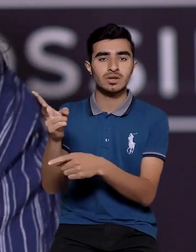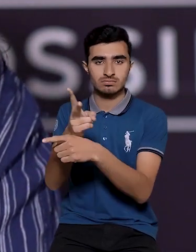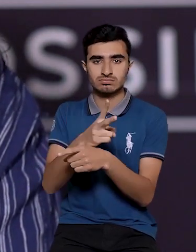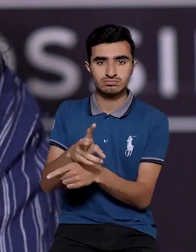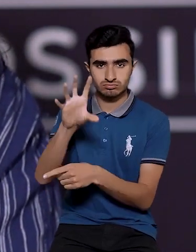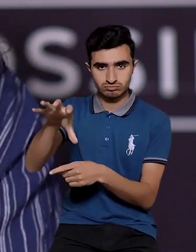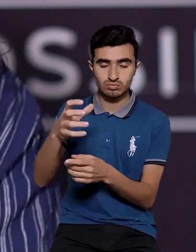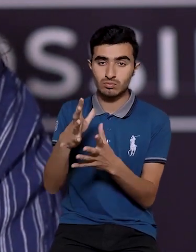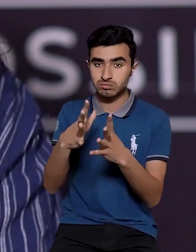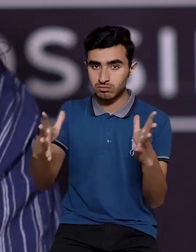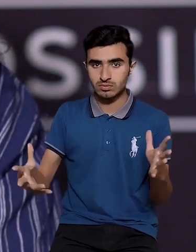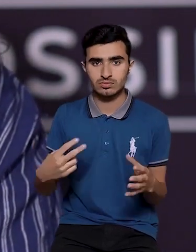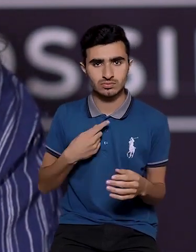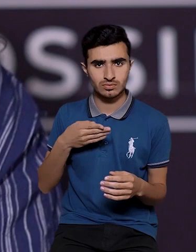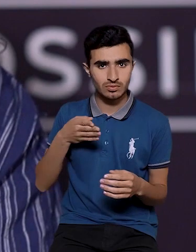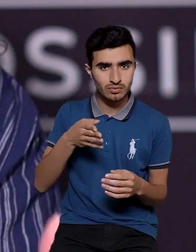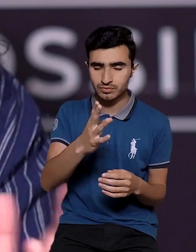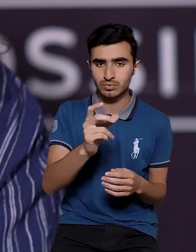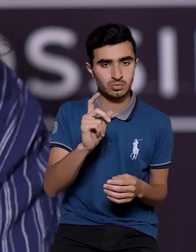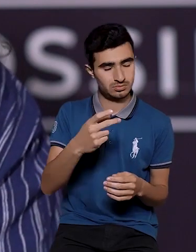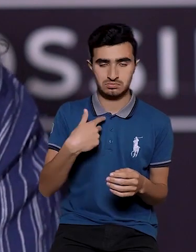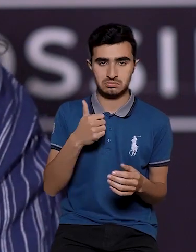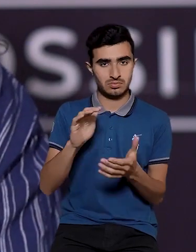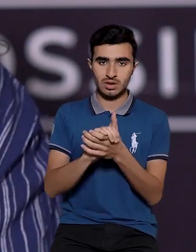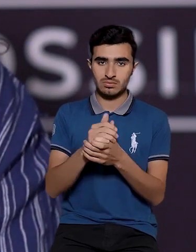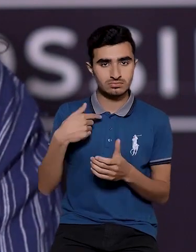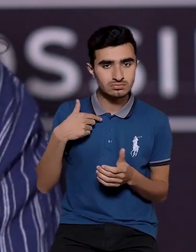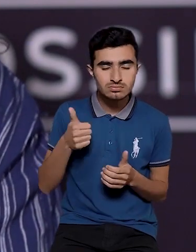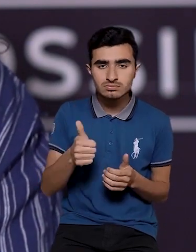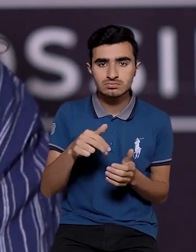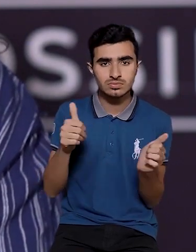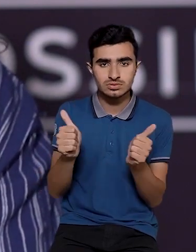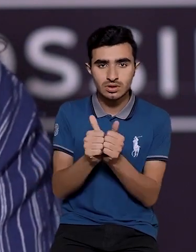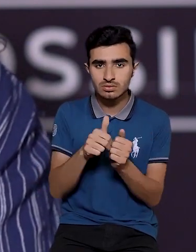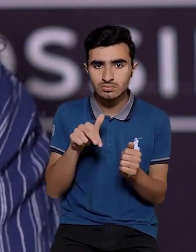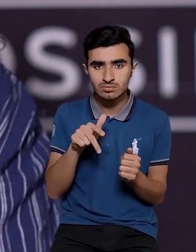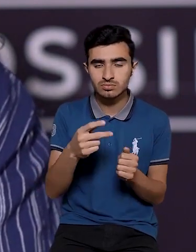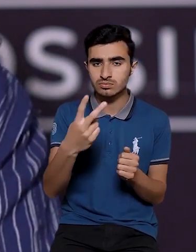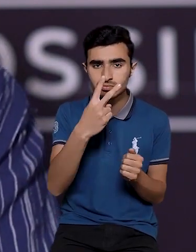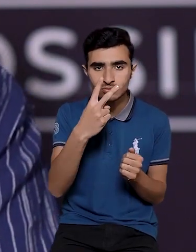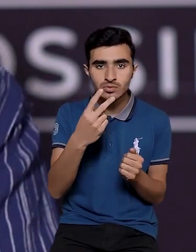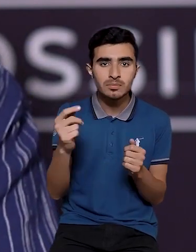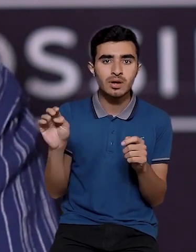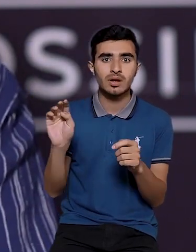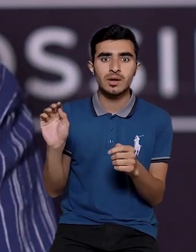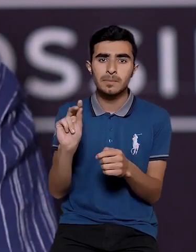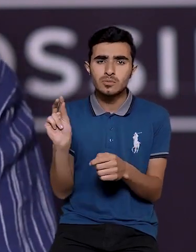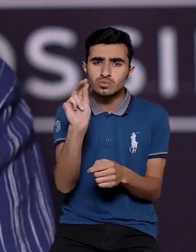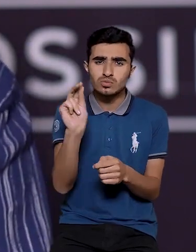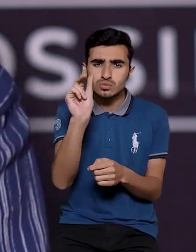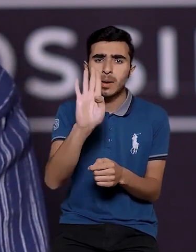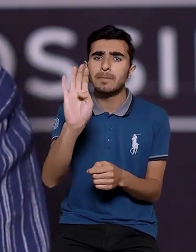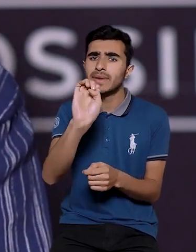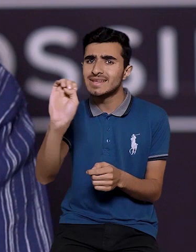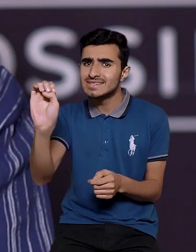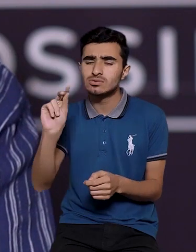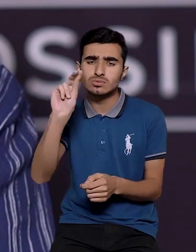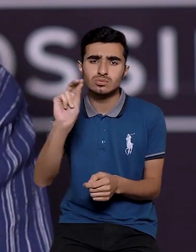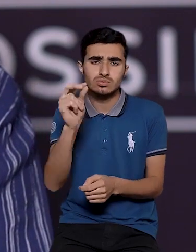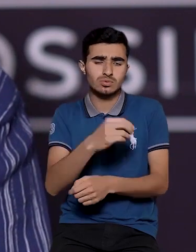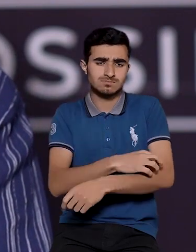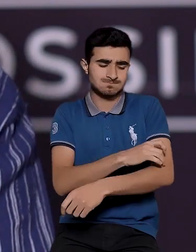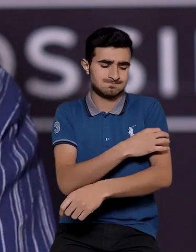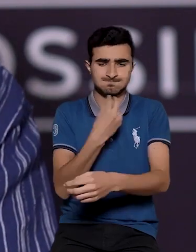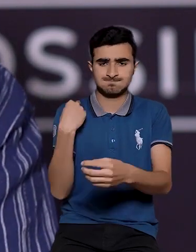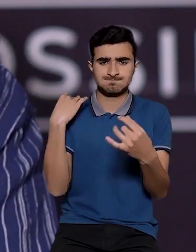When I walked with her around the bees, looked inside the hive, I just fell